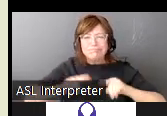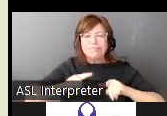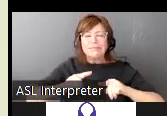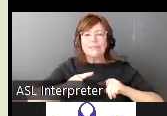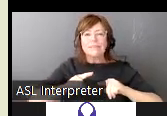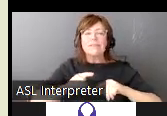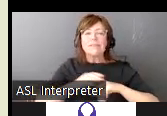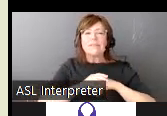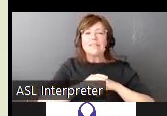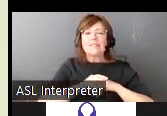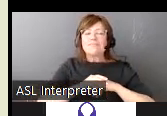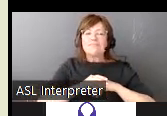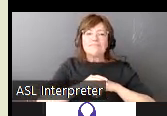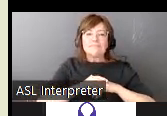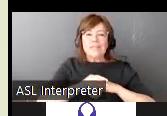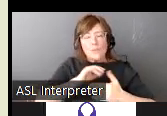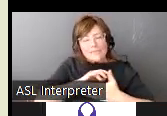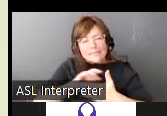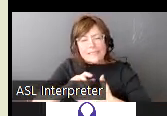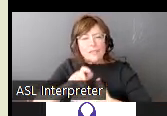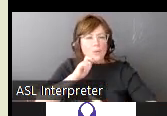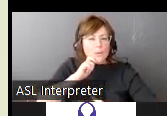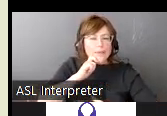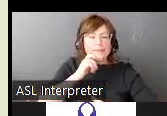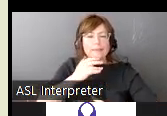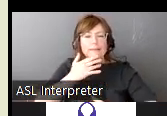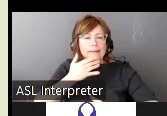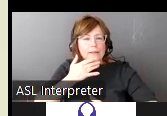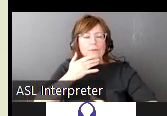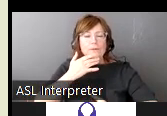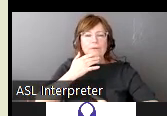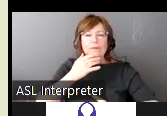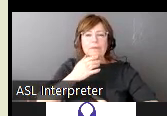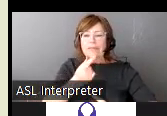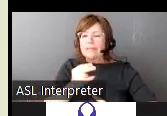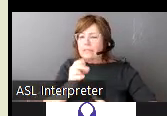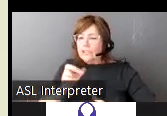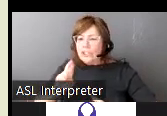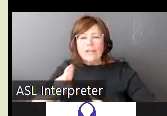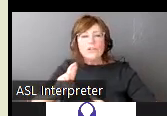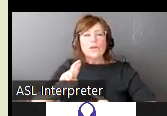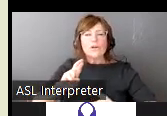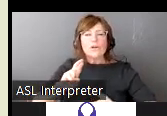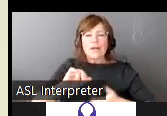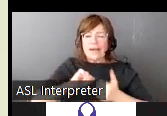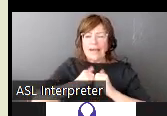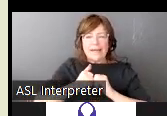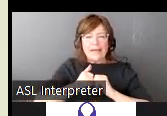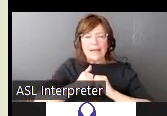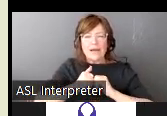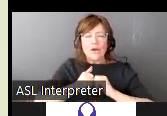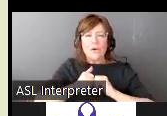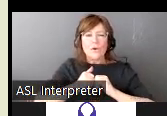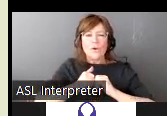identities such as race, class, gender, age, and how they converge at different levels to produce